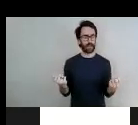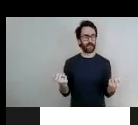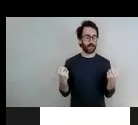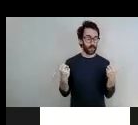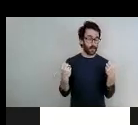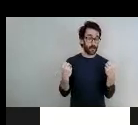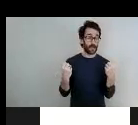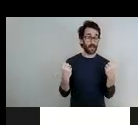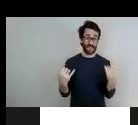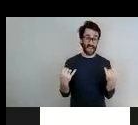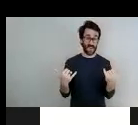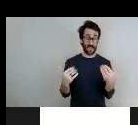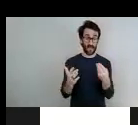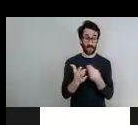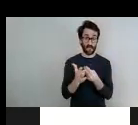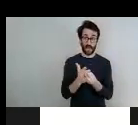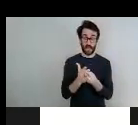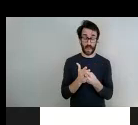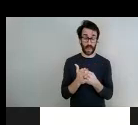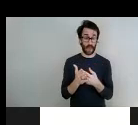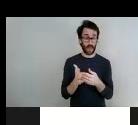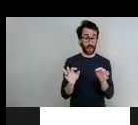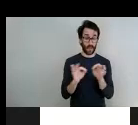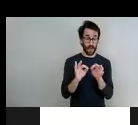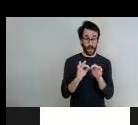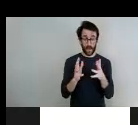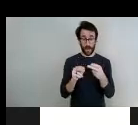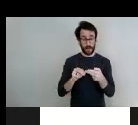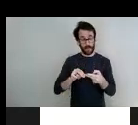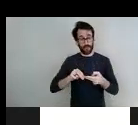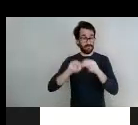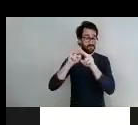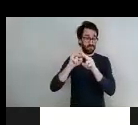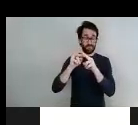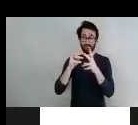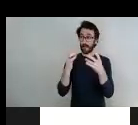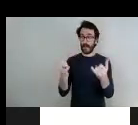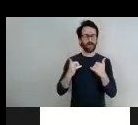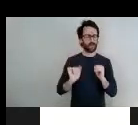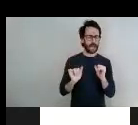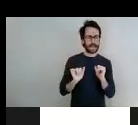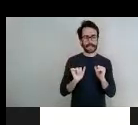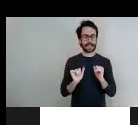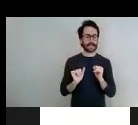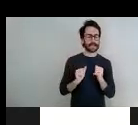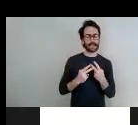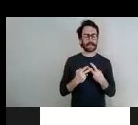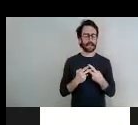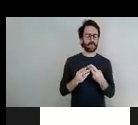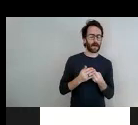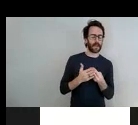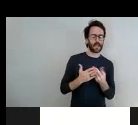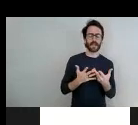of inflation, we're all looking to save a few bucks, right? But at the same time, you always want to make sure that you're saving that